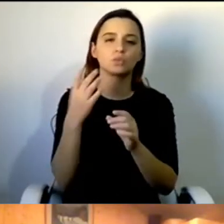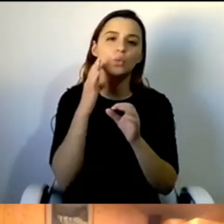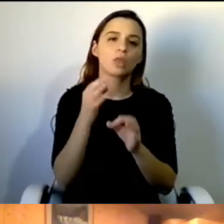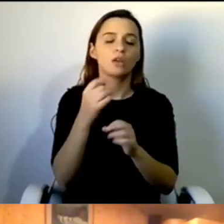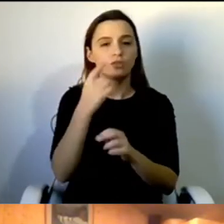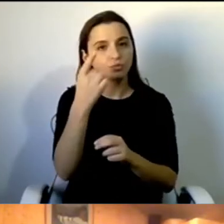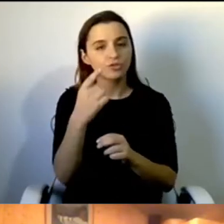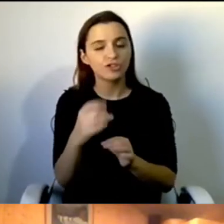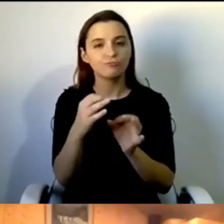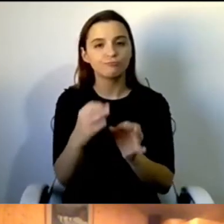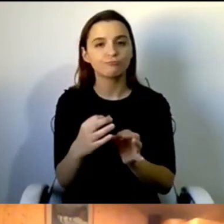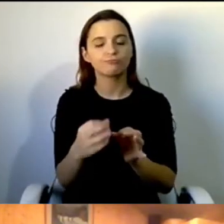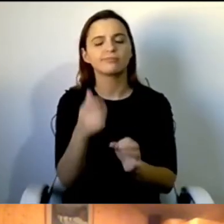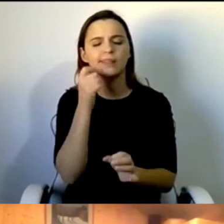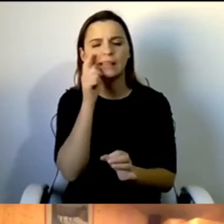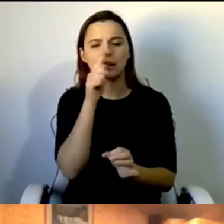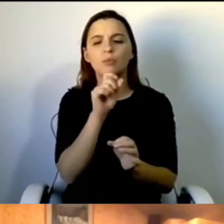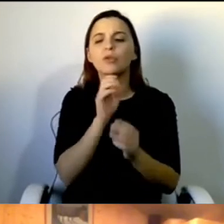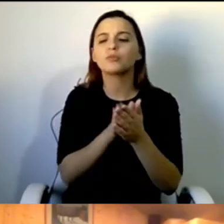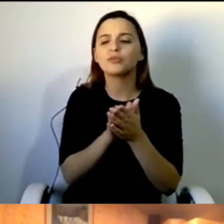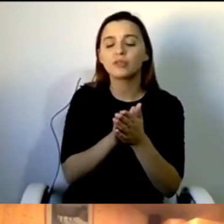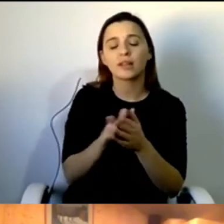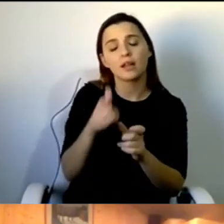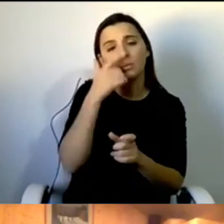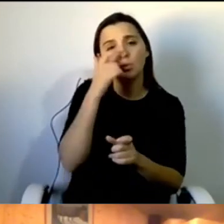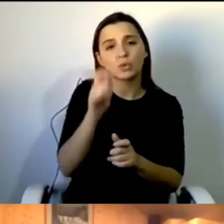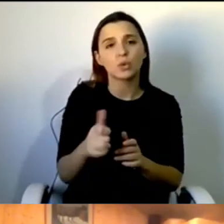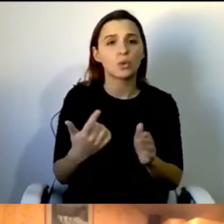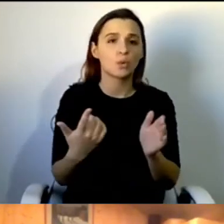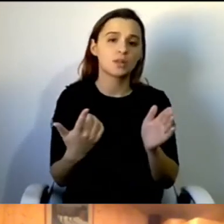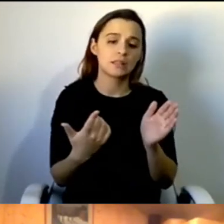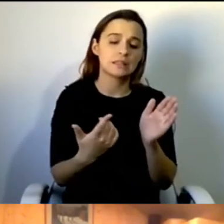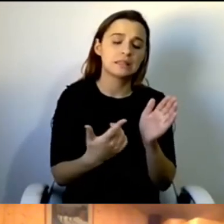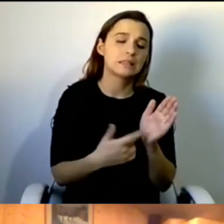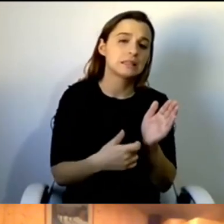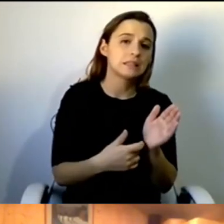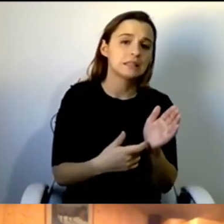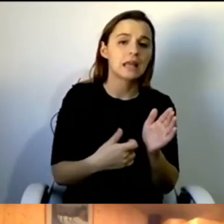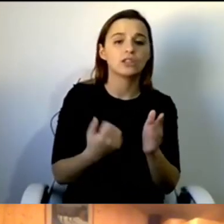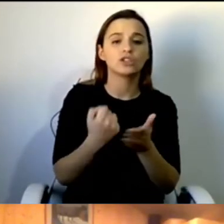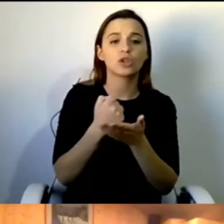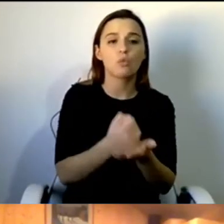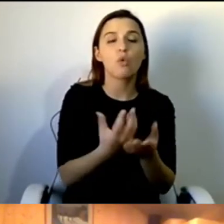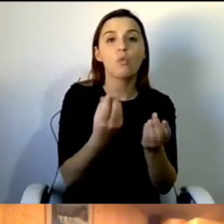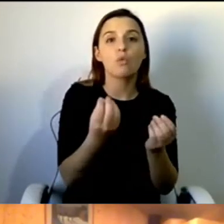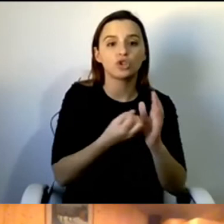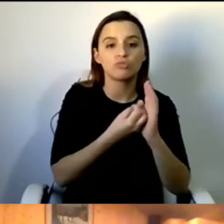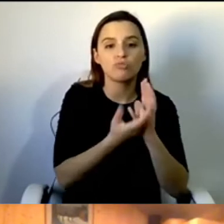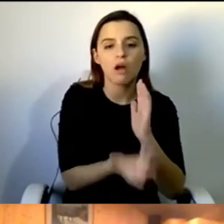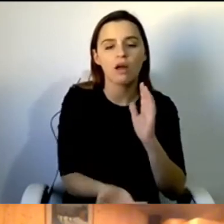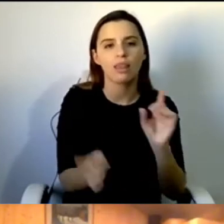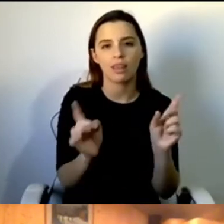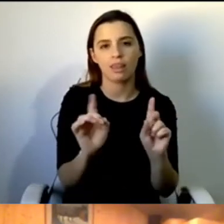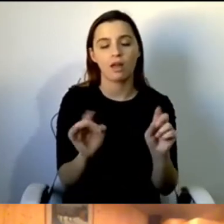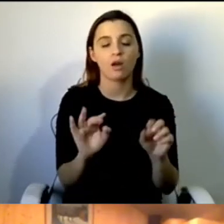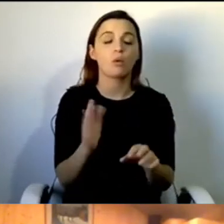extensive needs for support that we who need personal assistance normally have. And